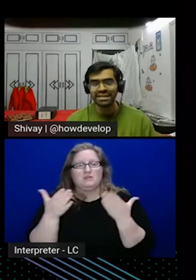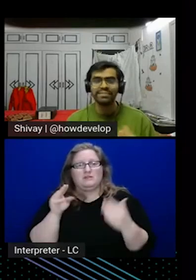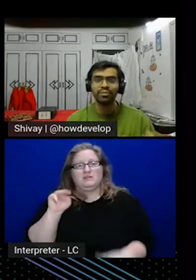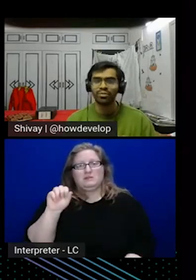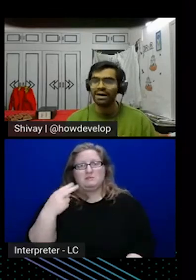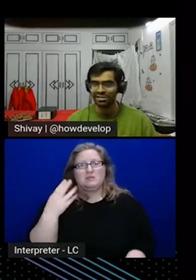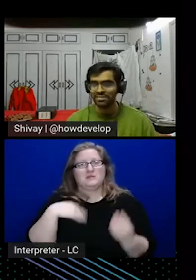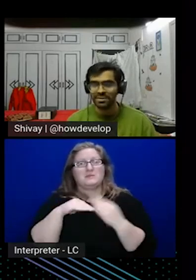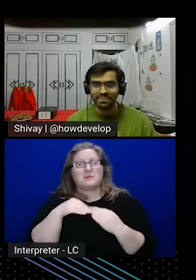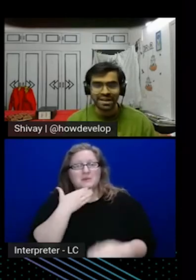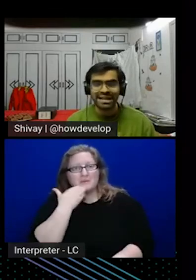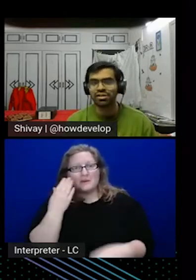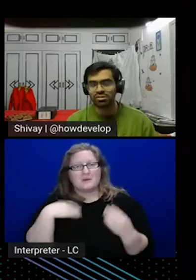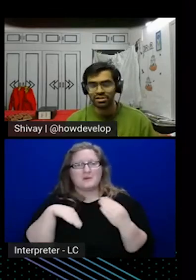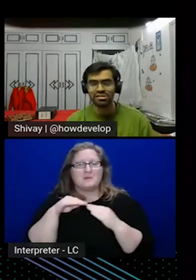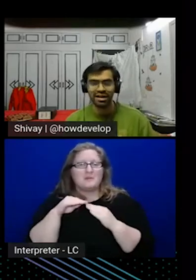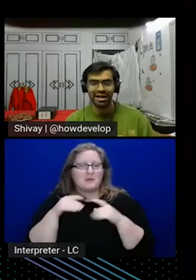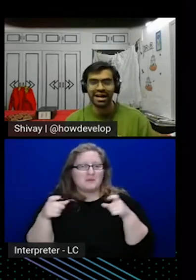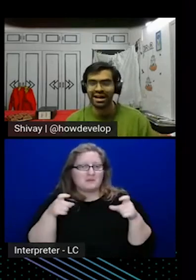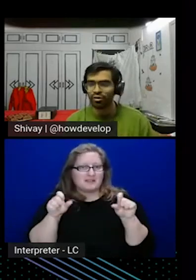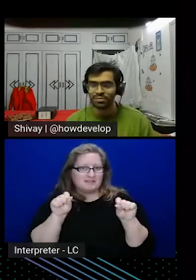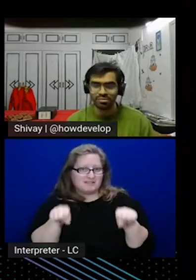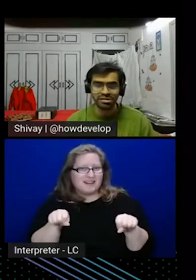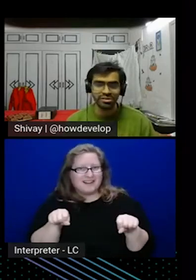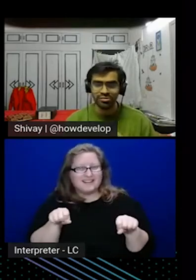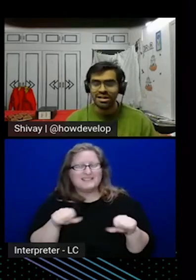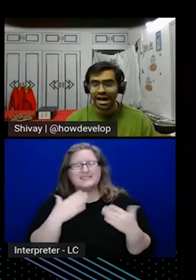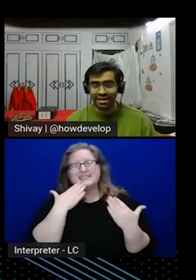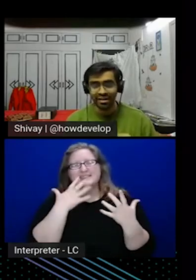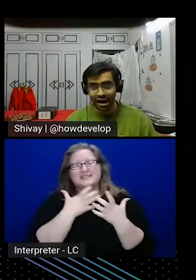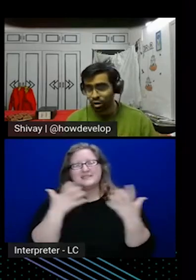and make them more manageable. Thank you so much, and I hope